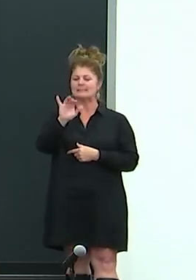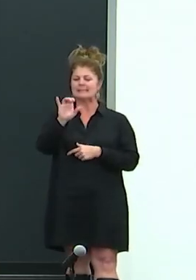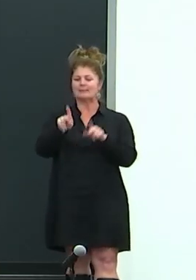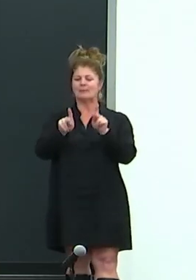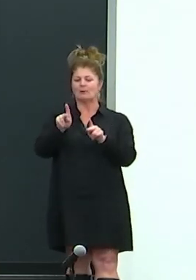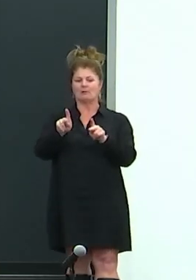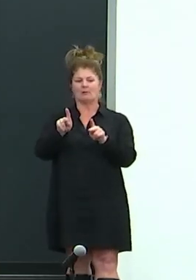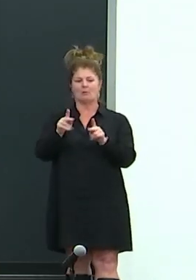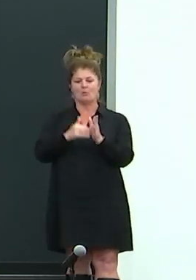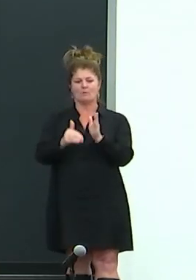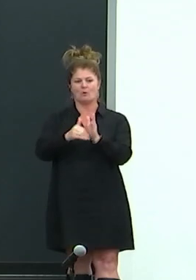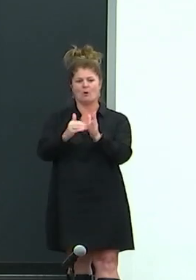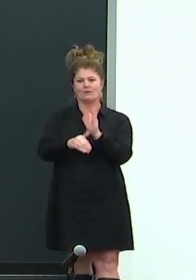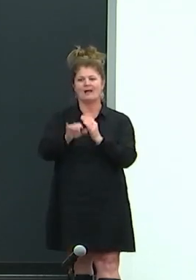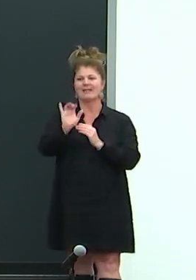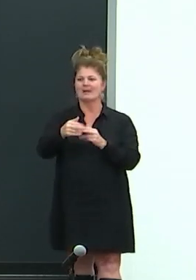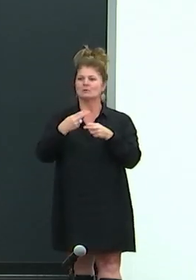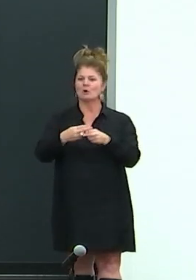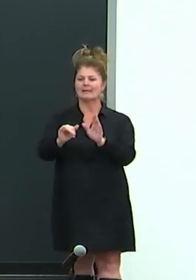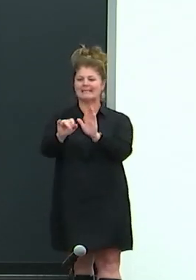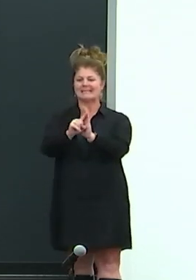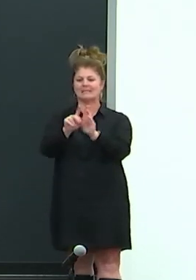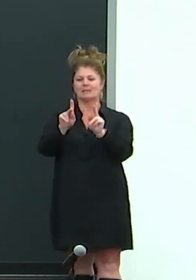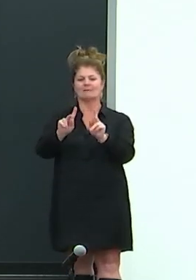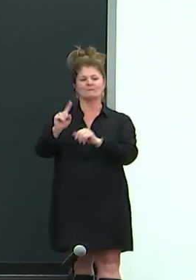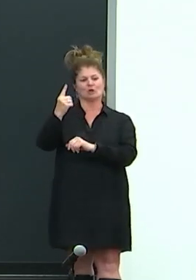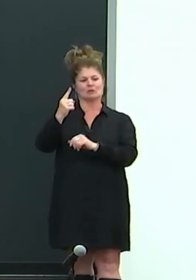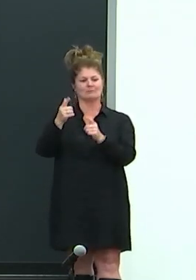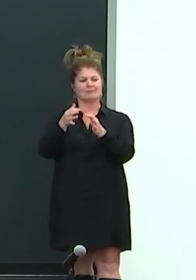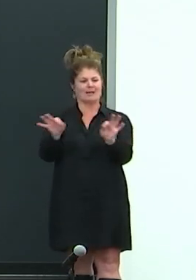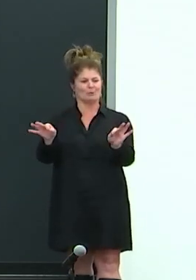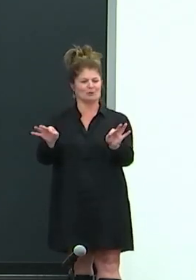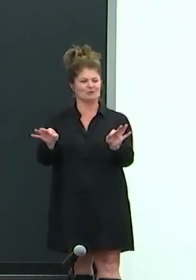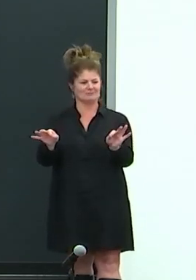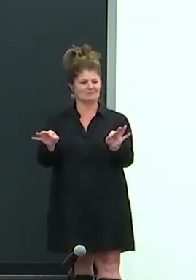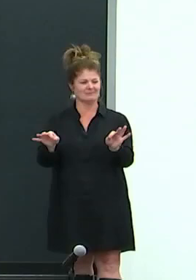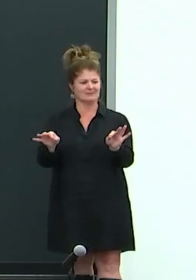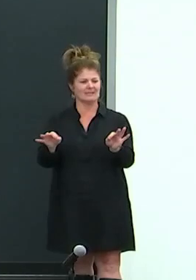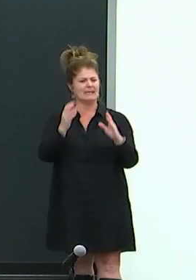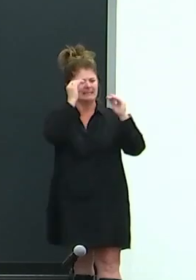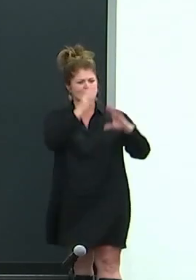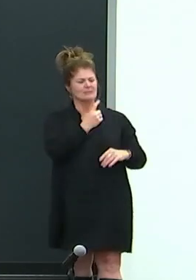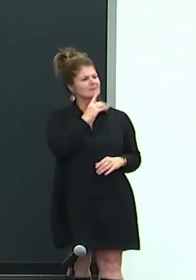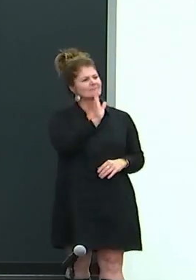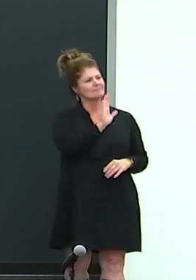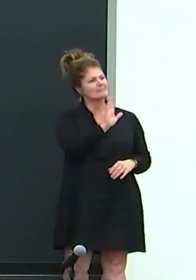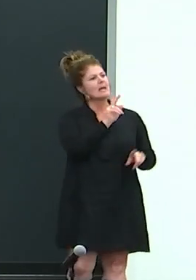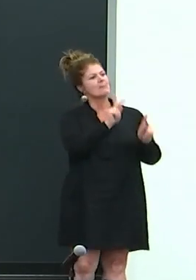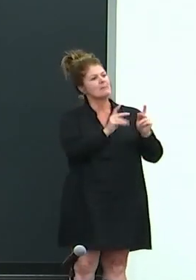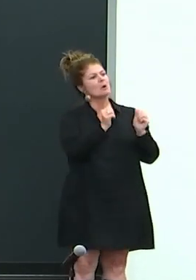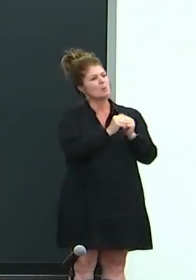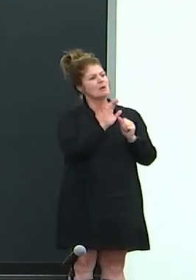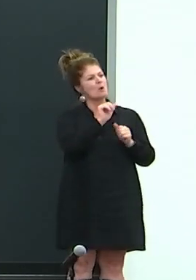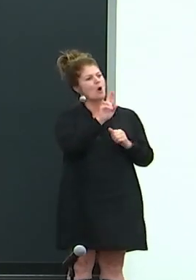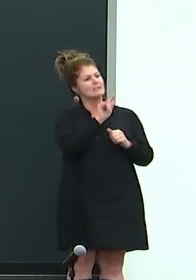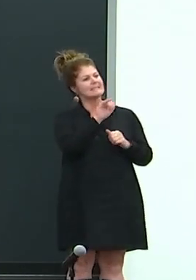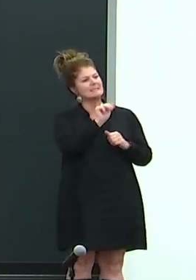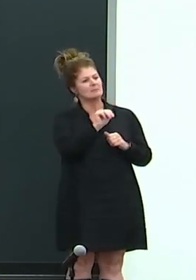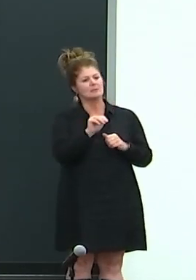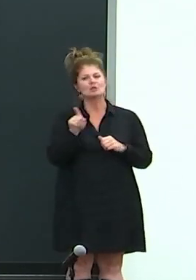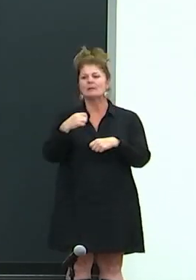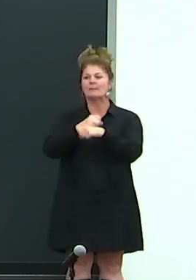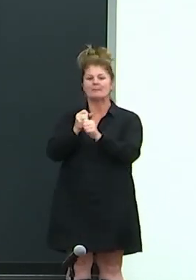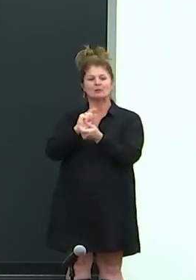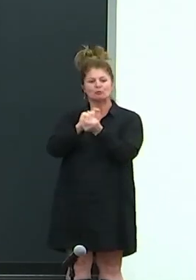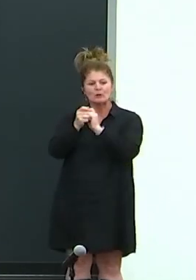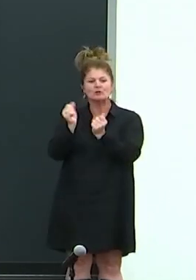and that's called identity first language. And the teacher kept saying, no, it's people with autism. She made me change everything to say people